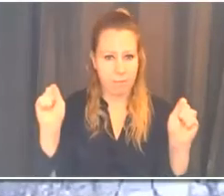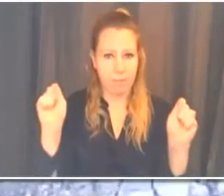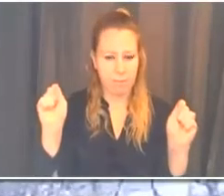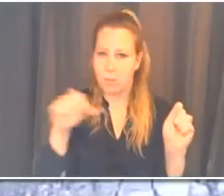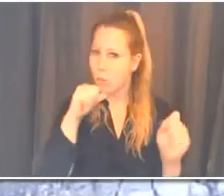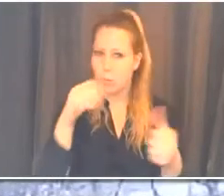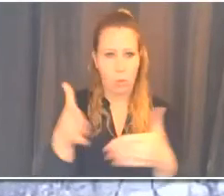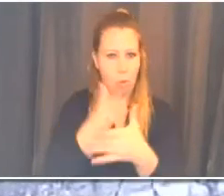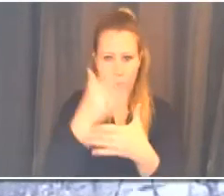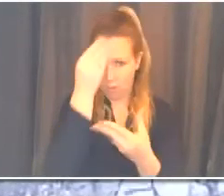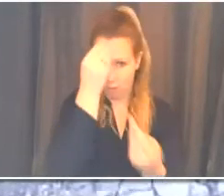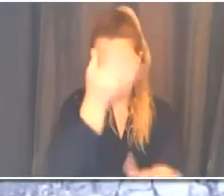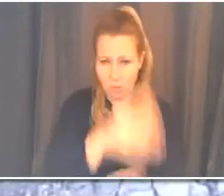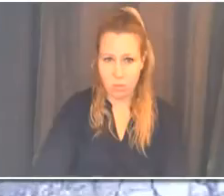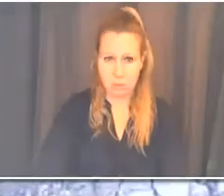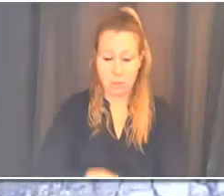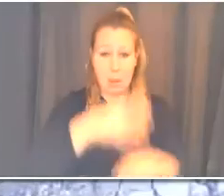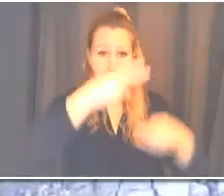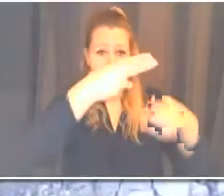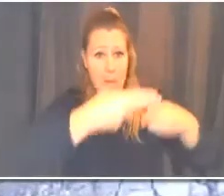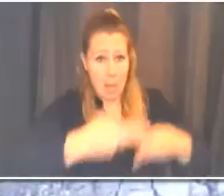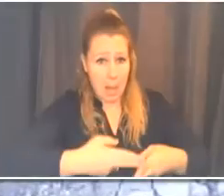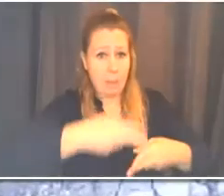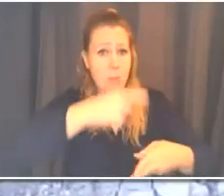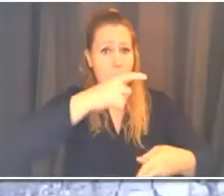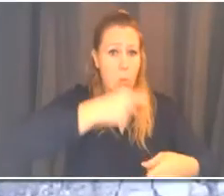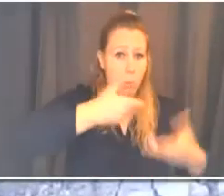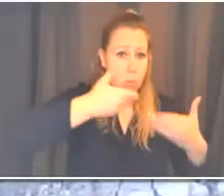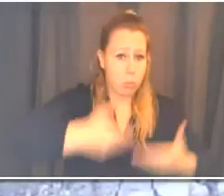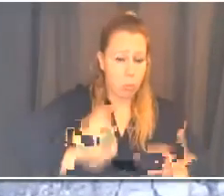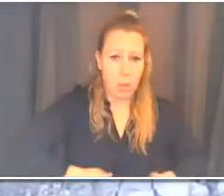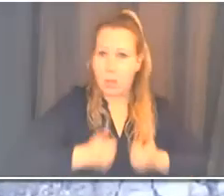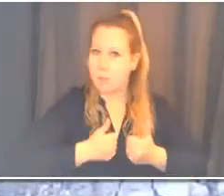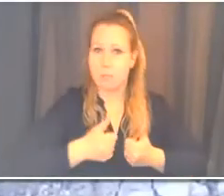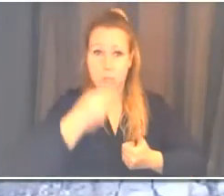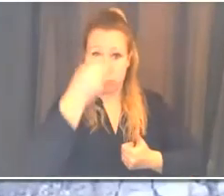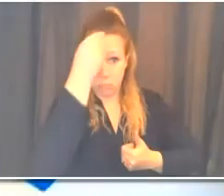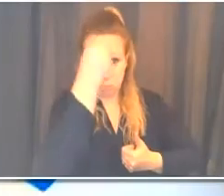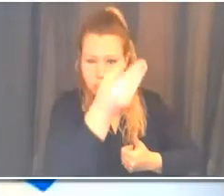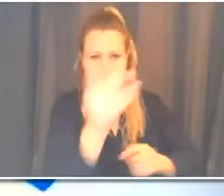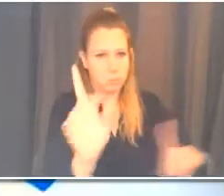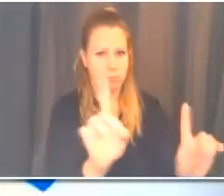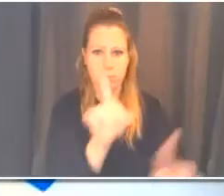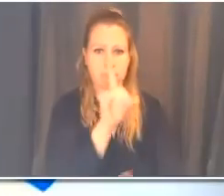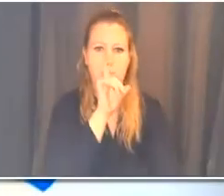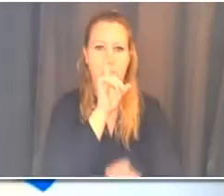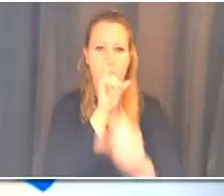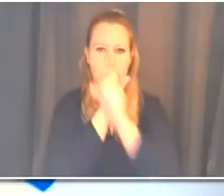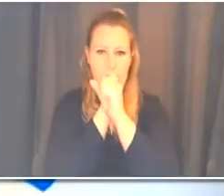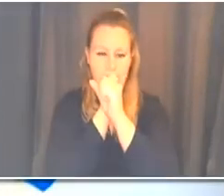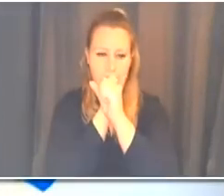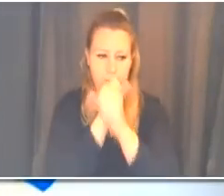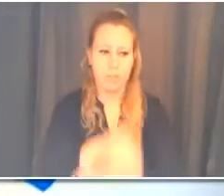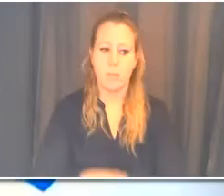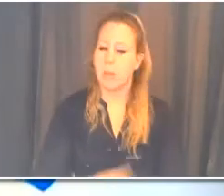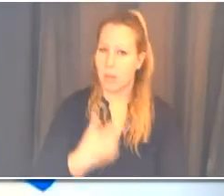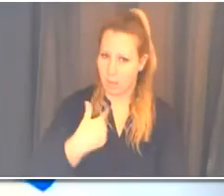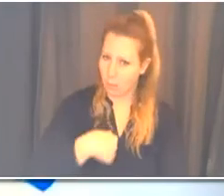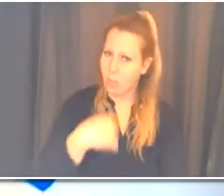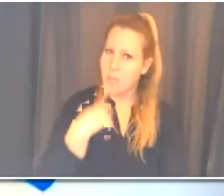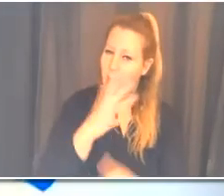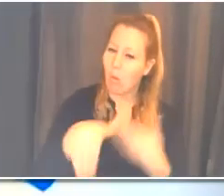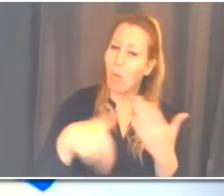know that and we and we stand by that in every way okay so and I and I appreciate that and I know that that's